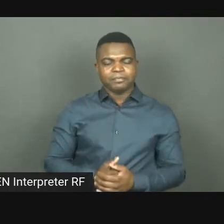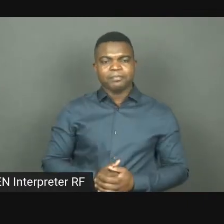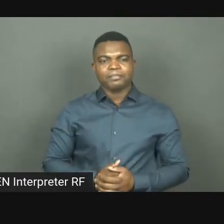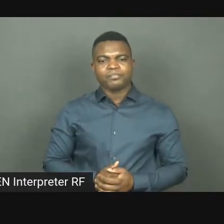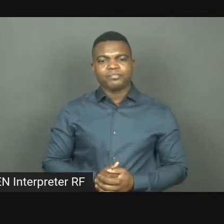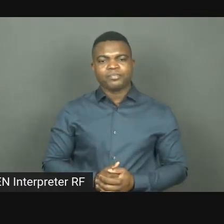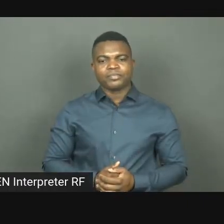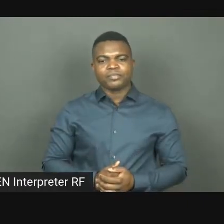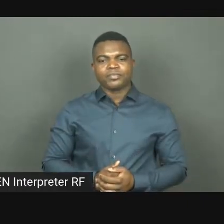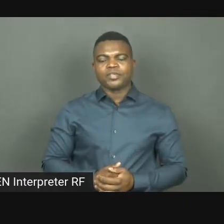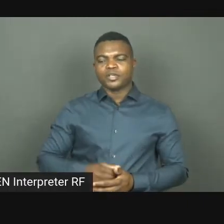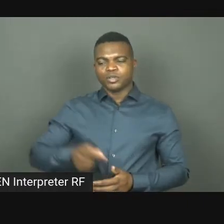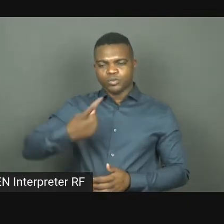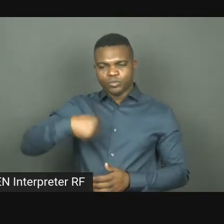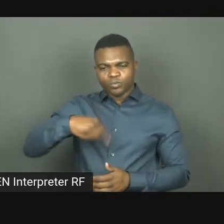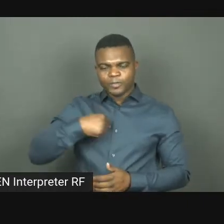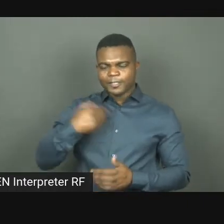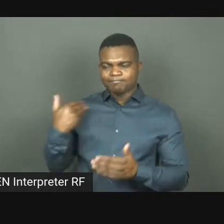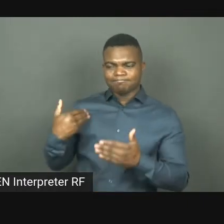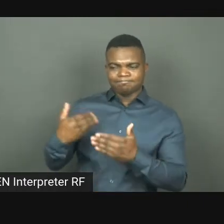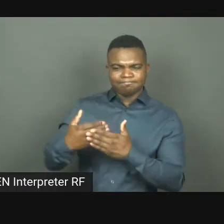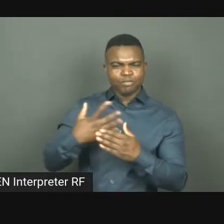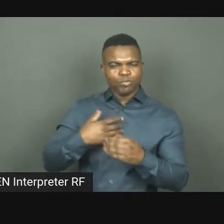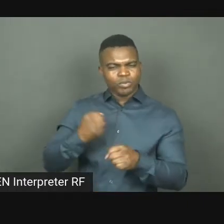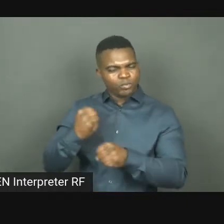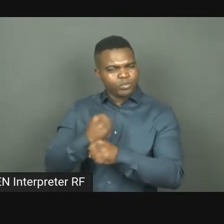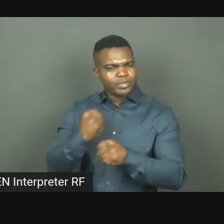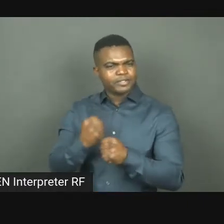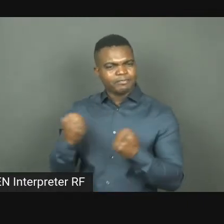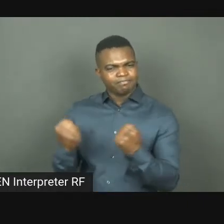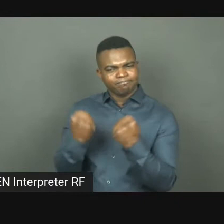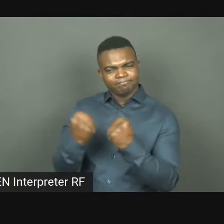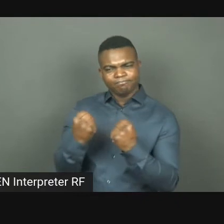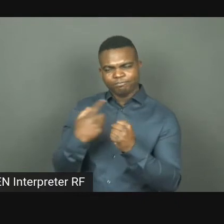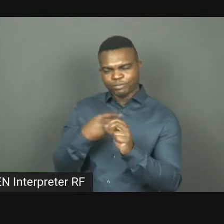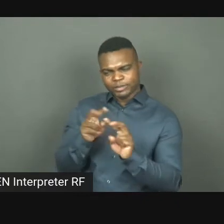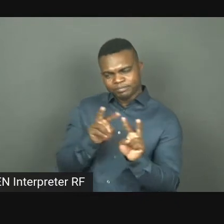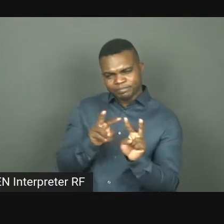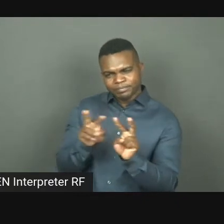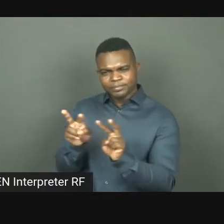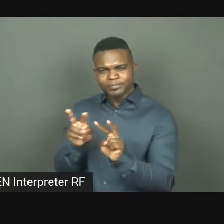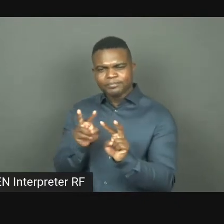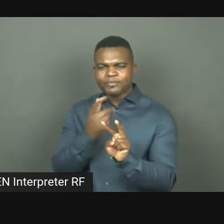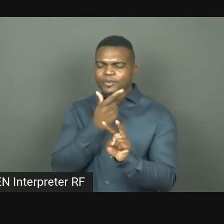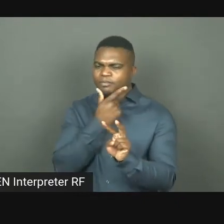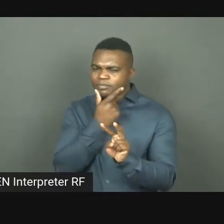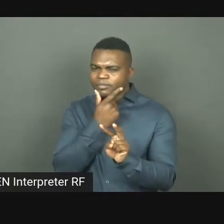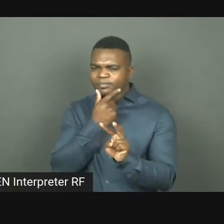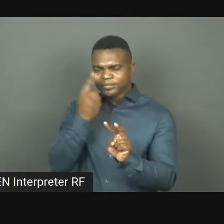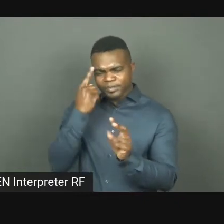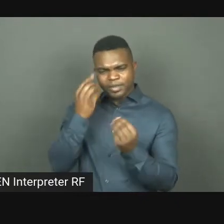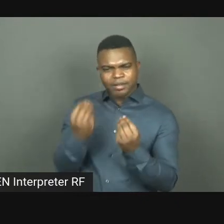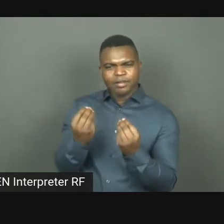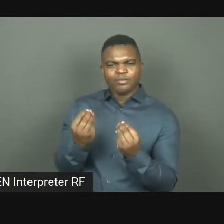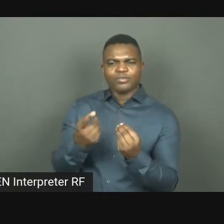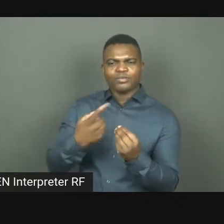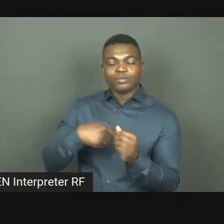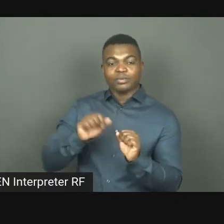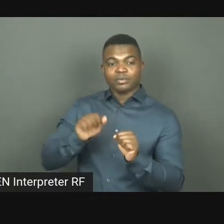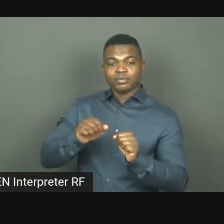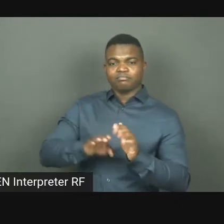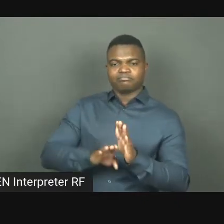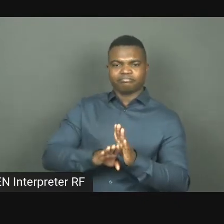religious leaders, people living with HIV and AIDS, and global funders. I do a lot of work on a faith initiative